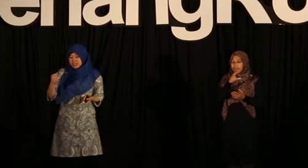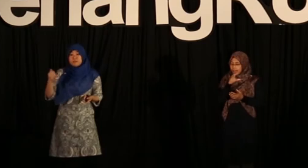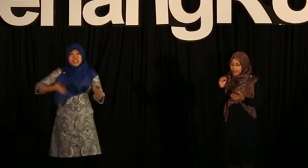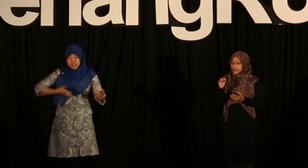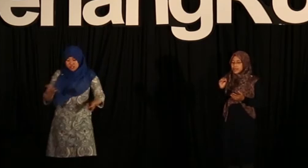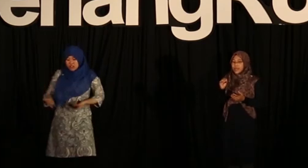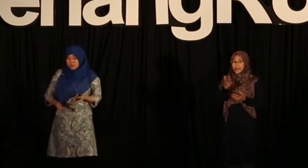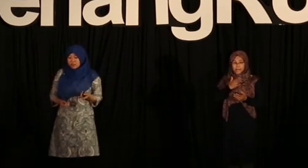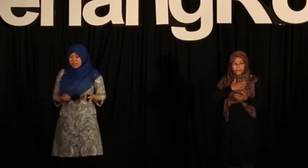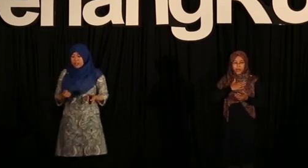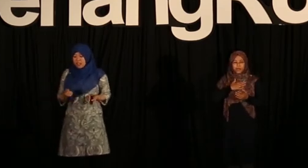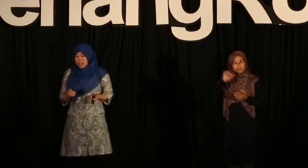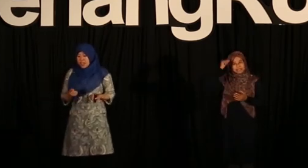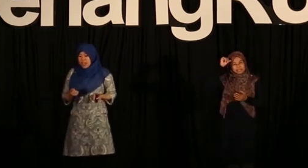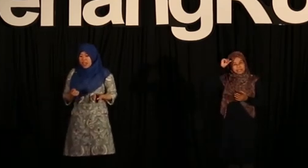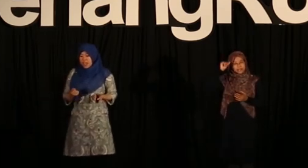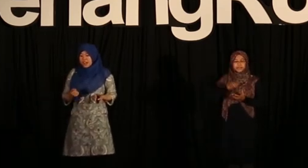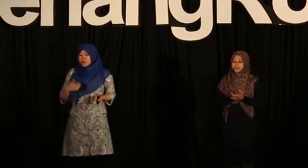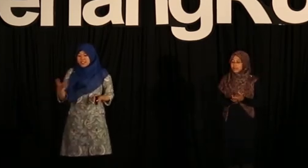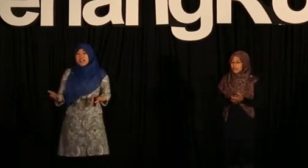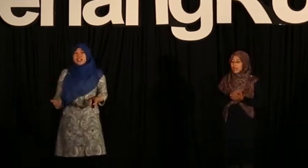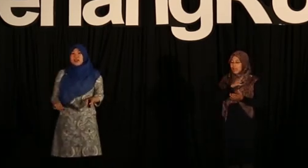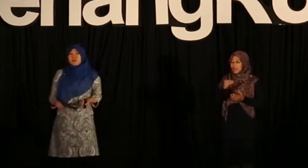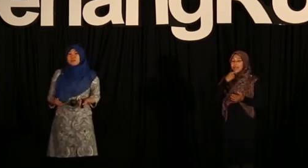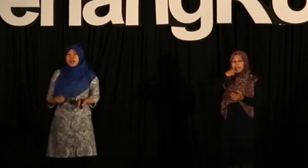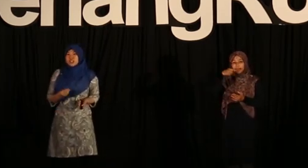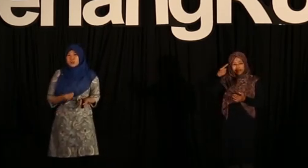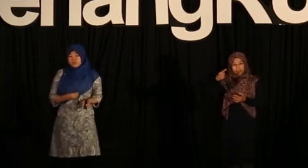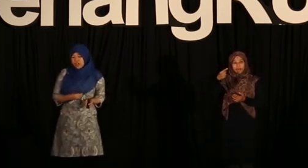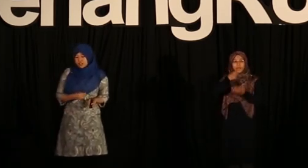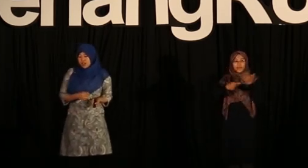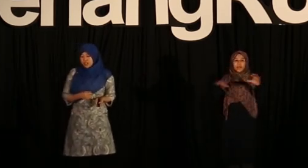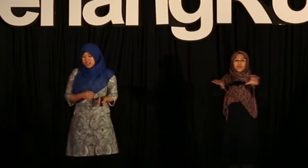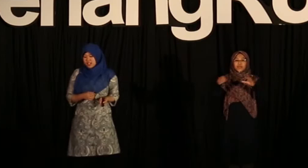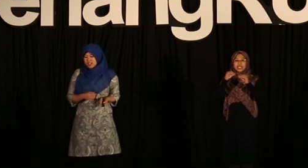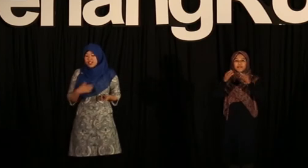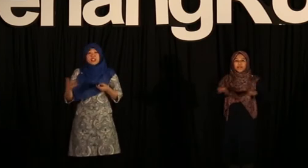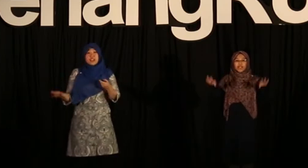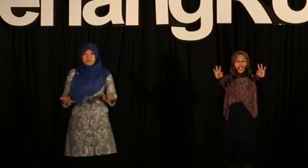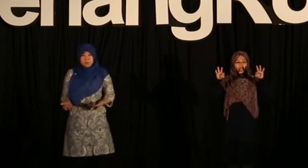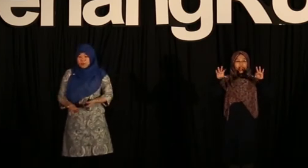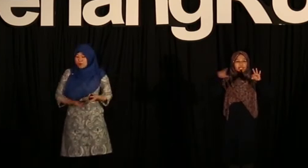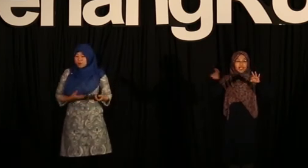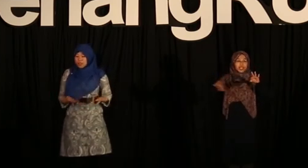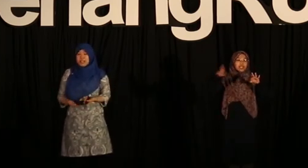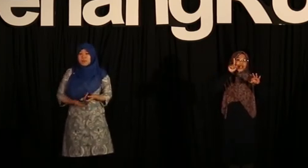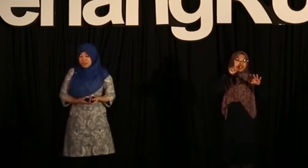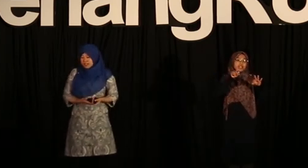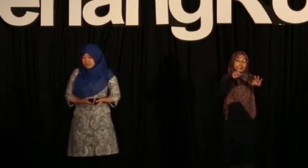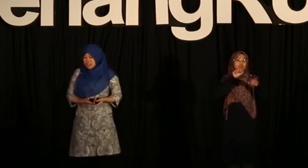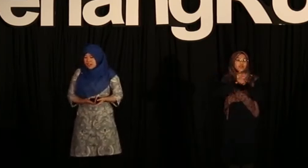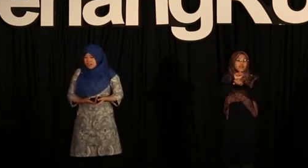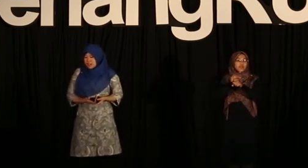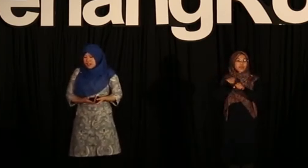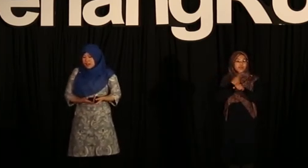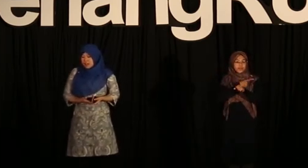and my gesture. And I was telling them what I do with Finger Talk, that there are deaf people who are working with